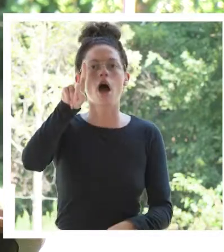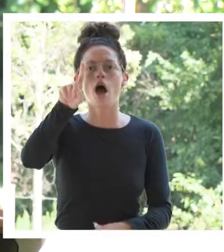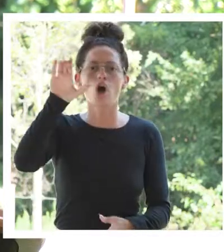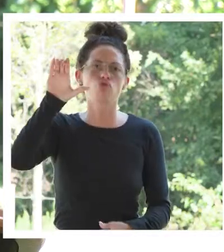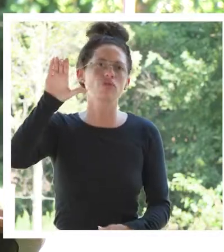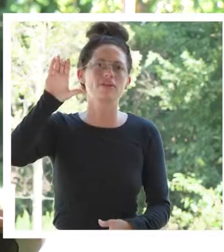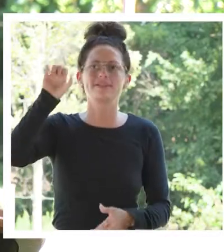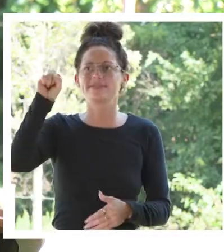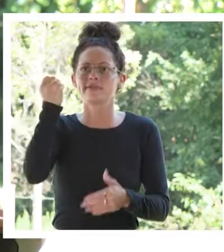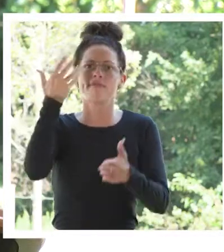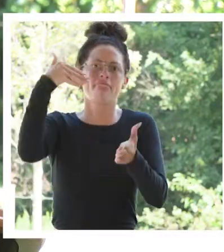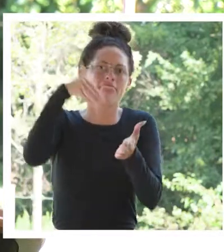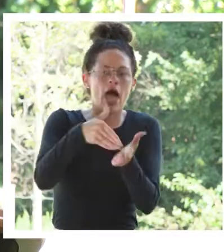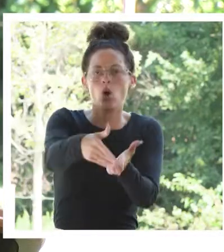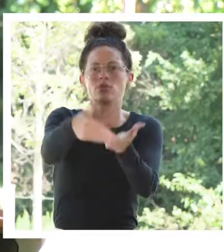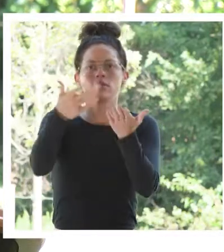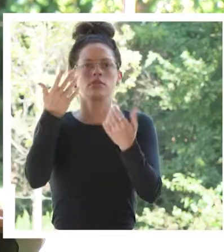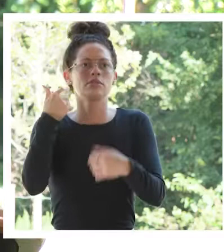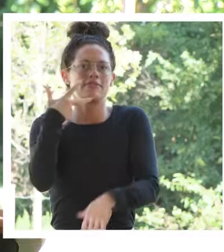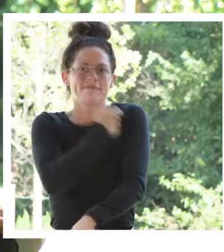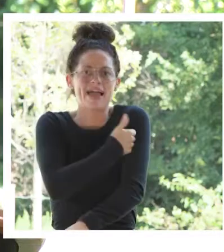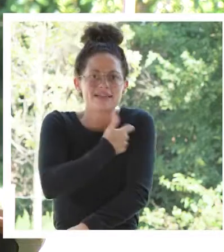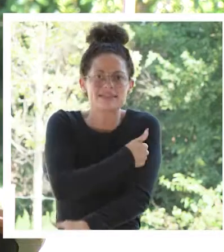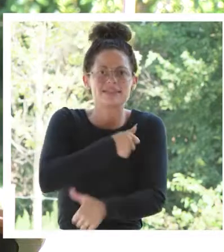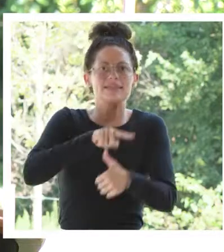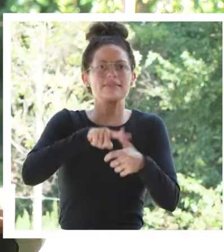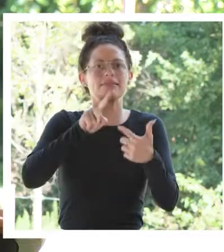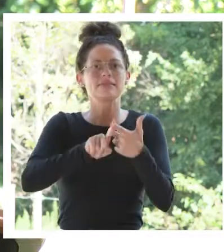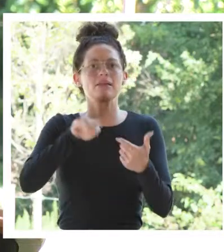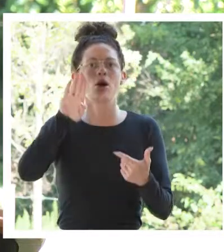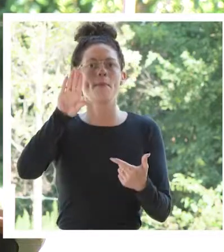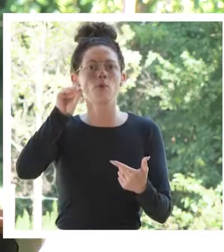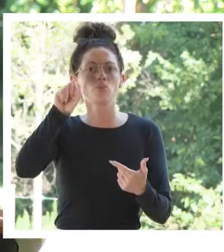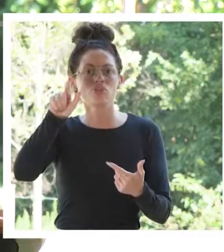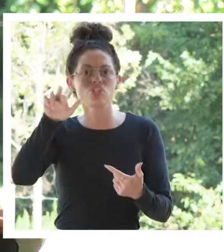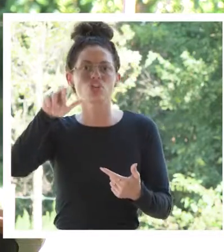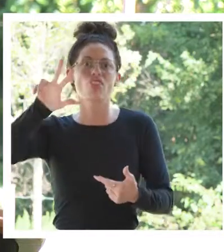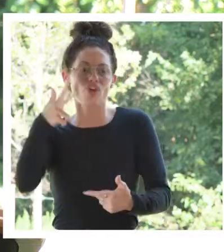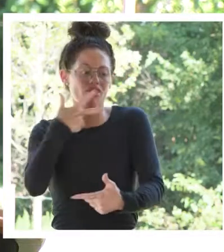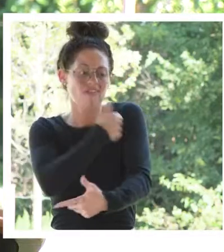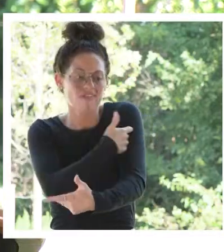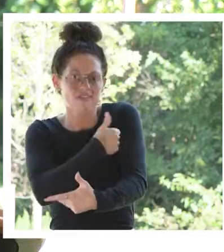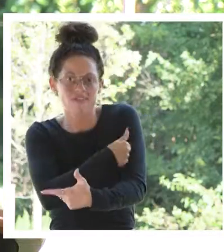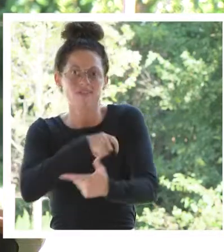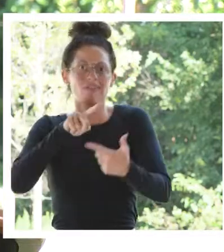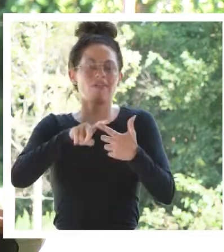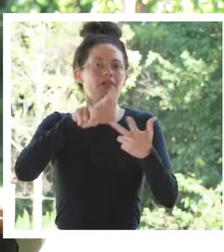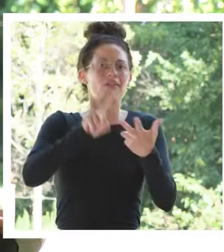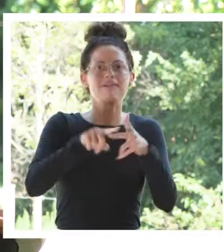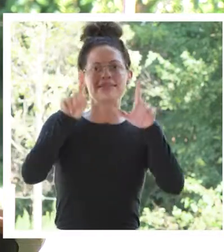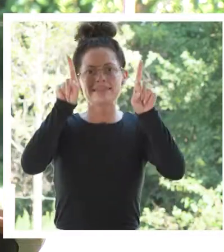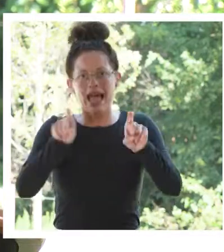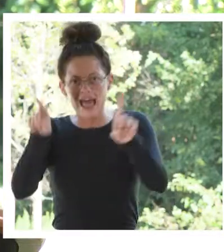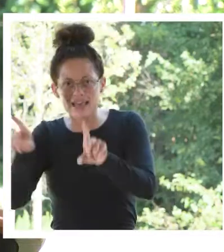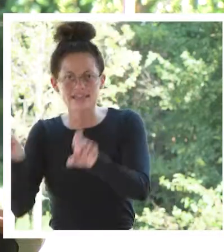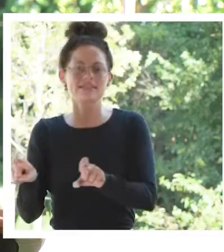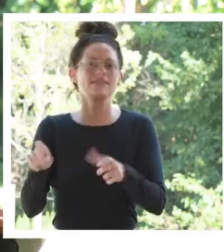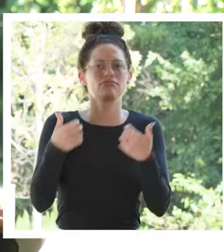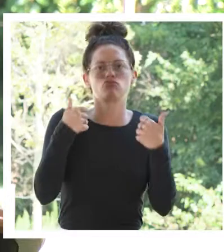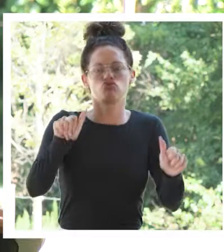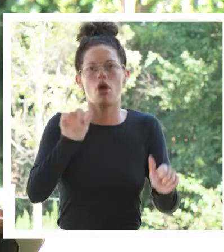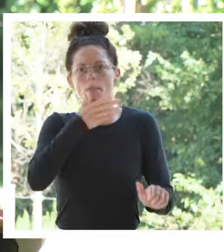boosters, and laboratory tests to see where the virus was spreading and to see what we could do to have early